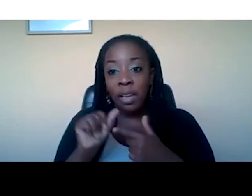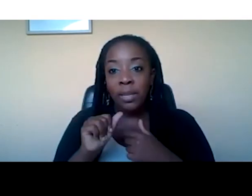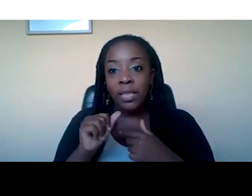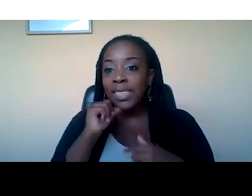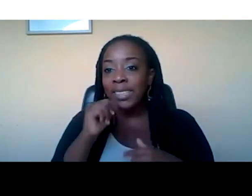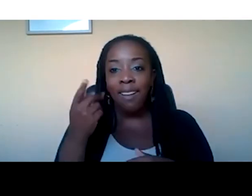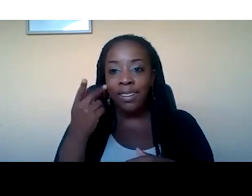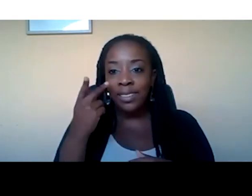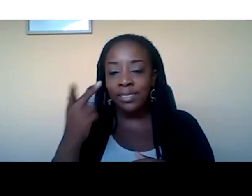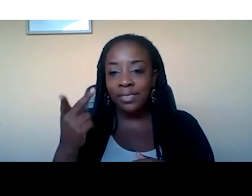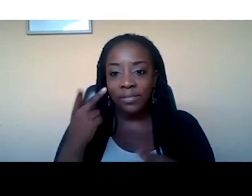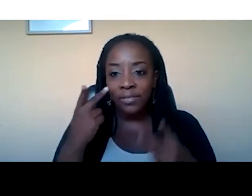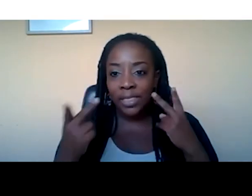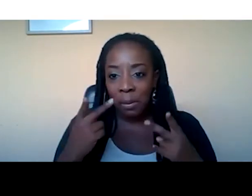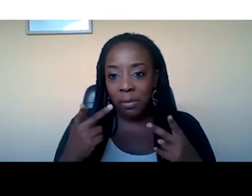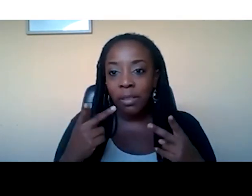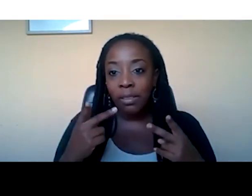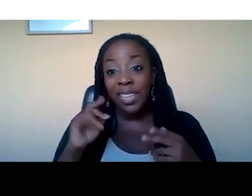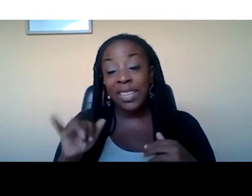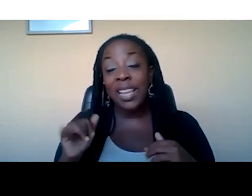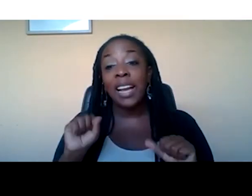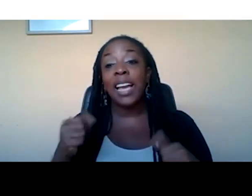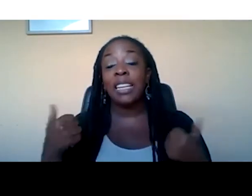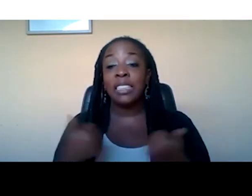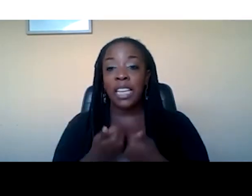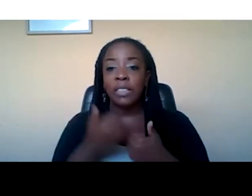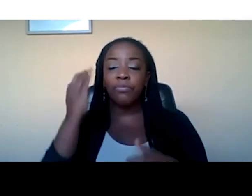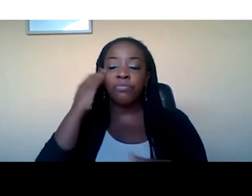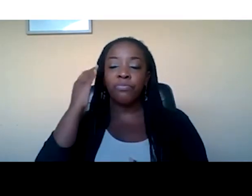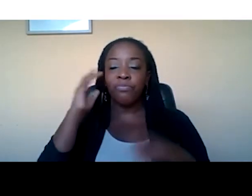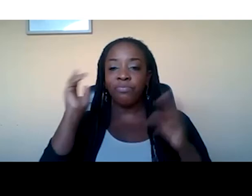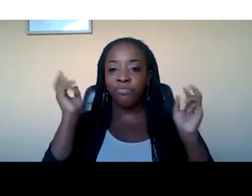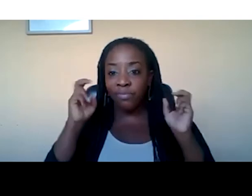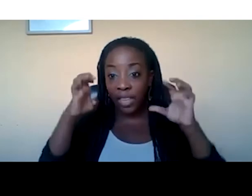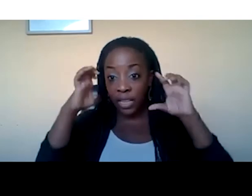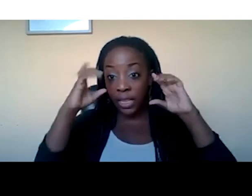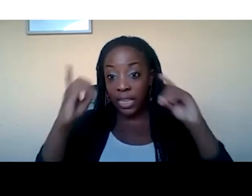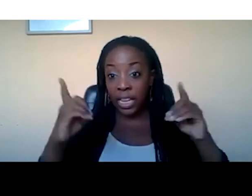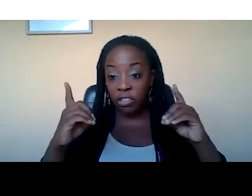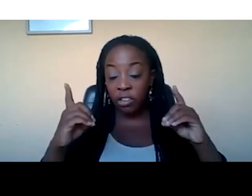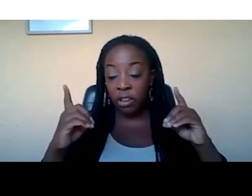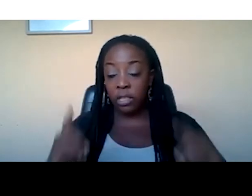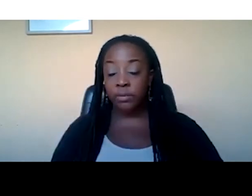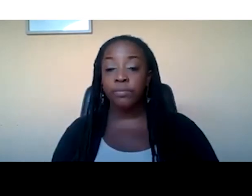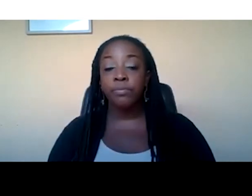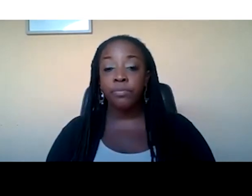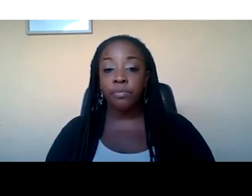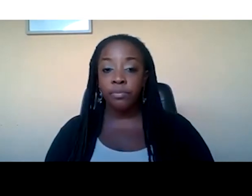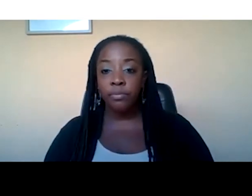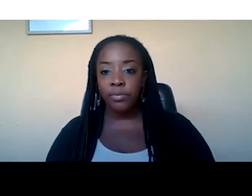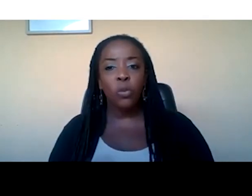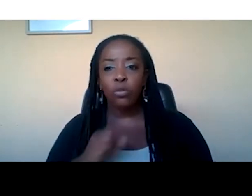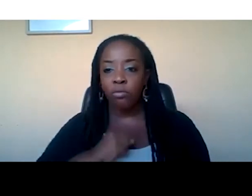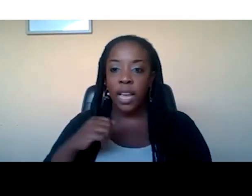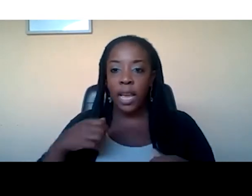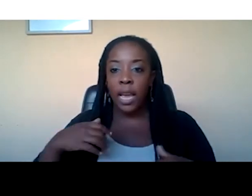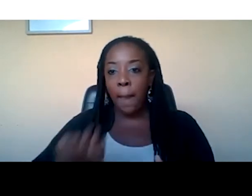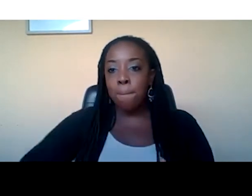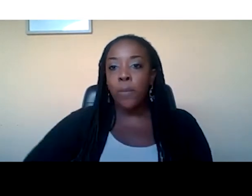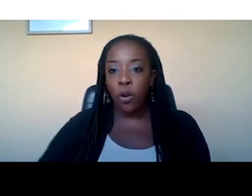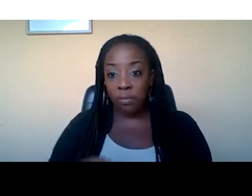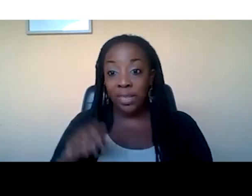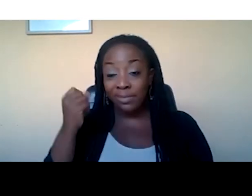challenge. I know it's about education, but that bridge between education and about employment, but the bridge